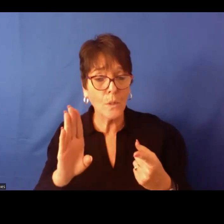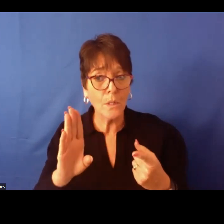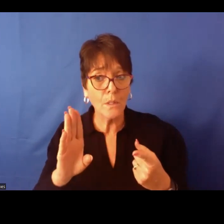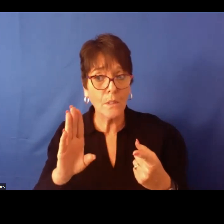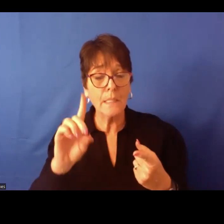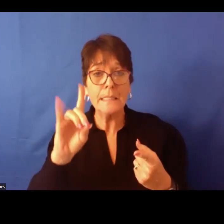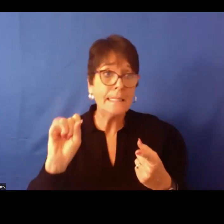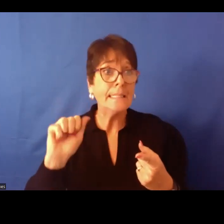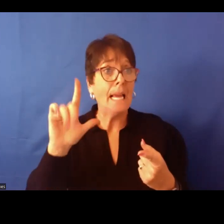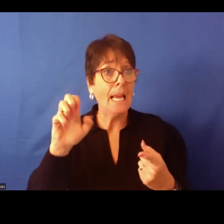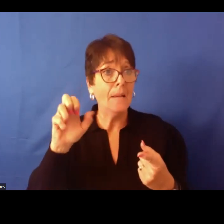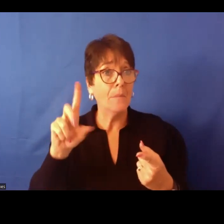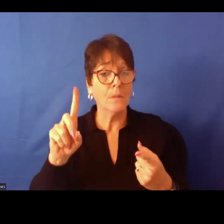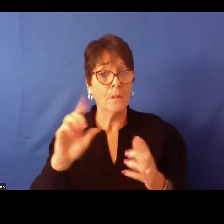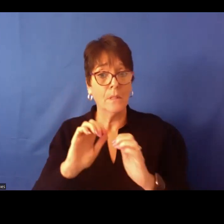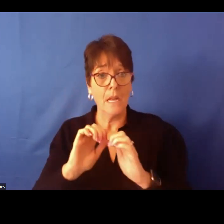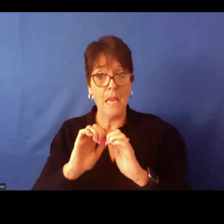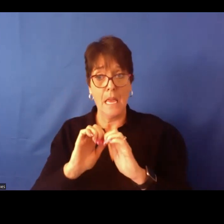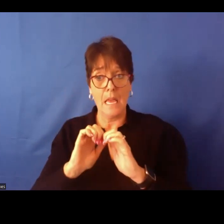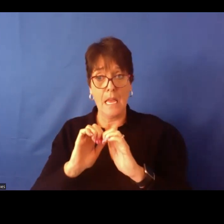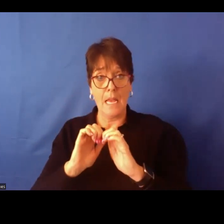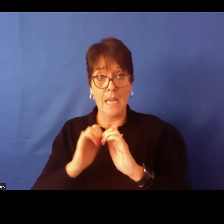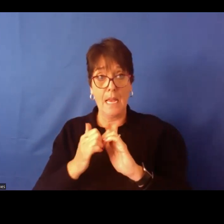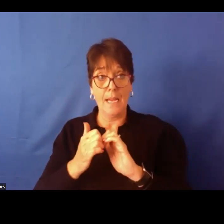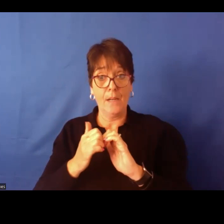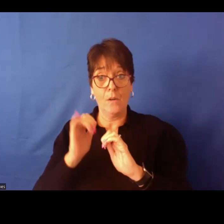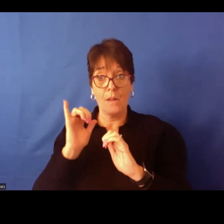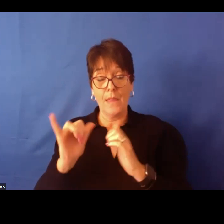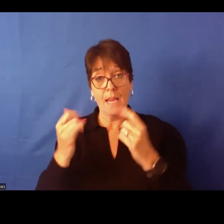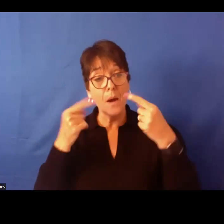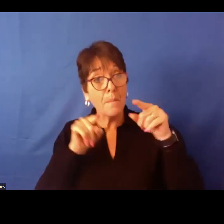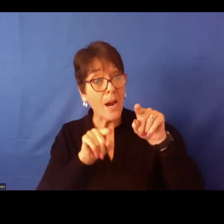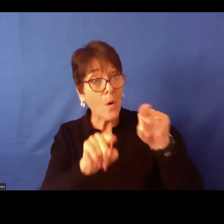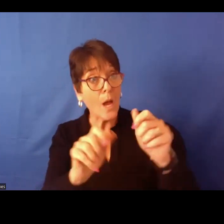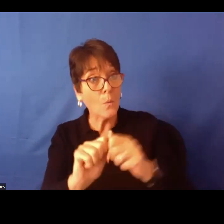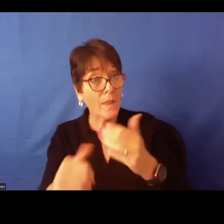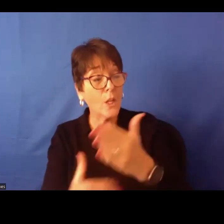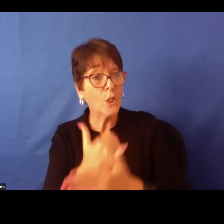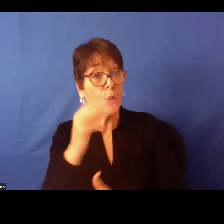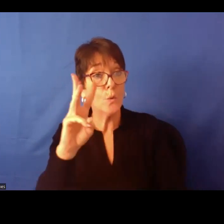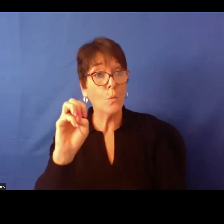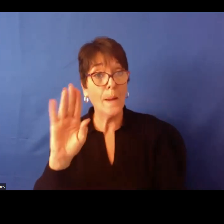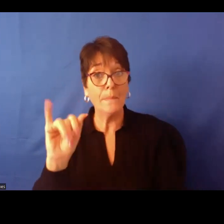going to be disabled, and how does that parallel with the new website?